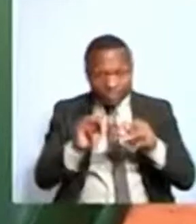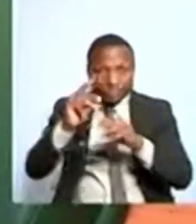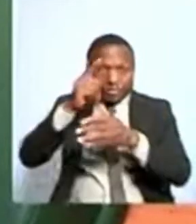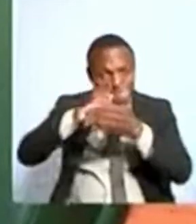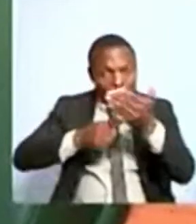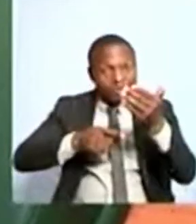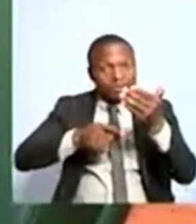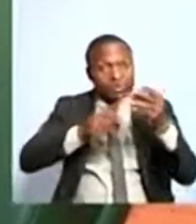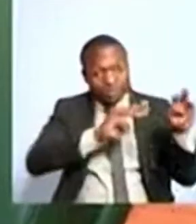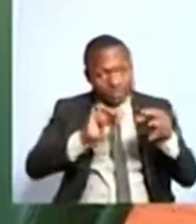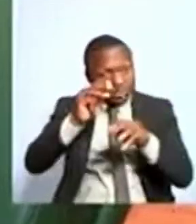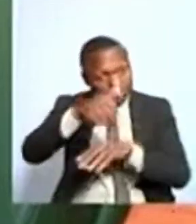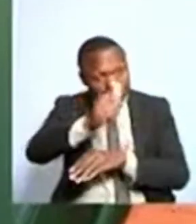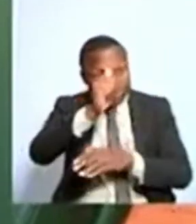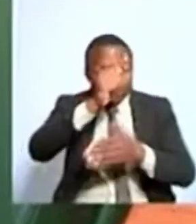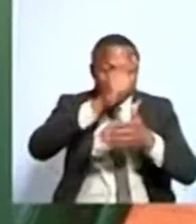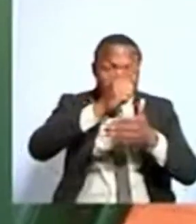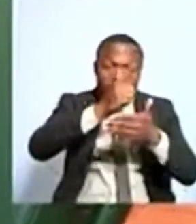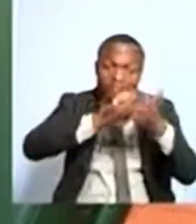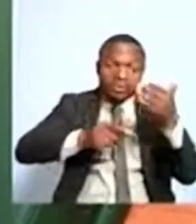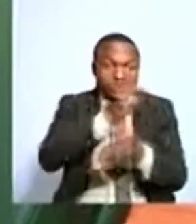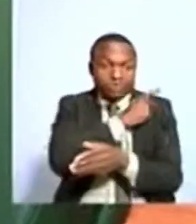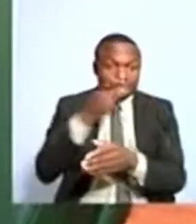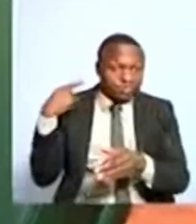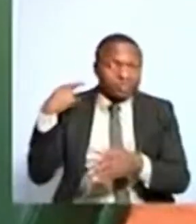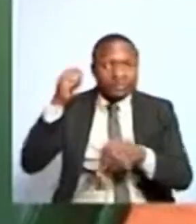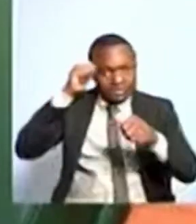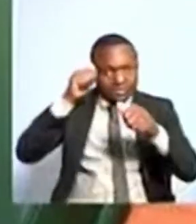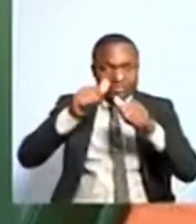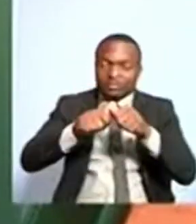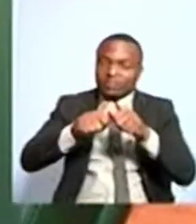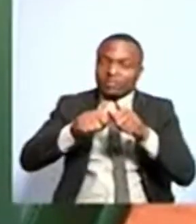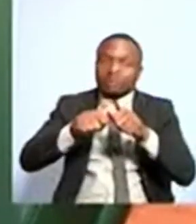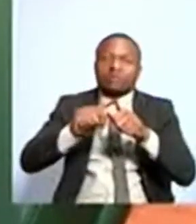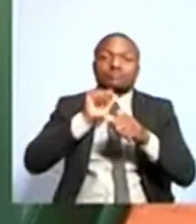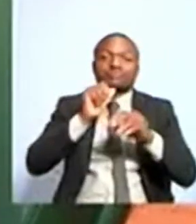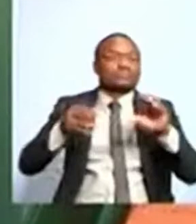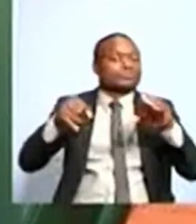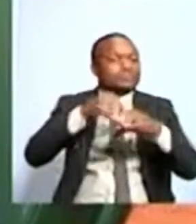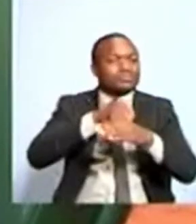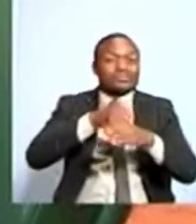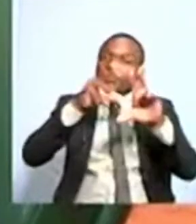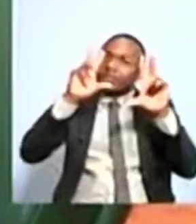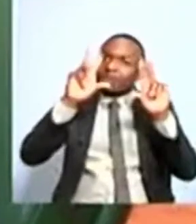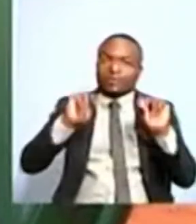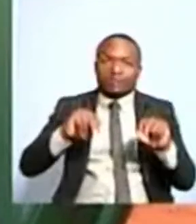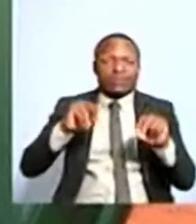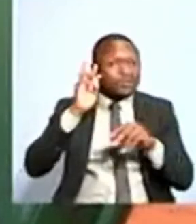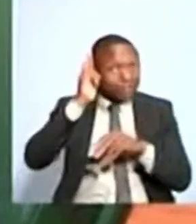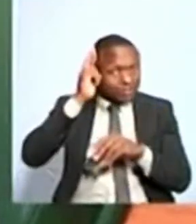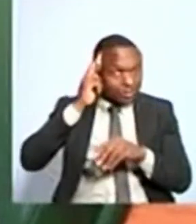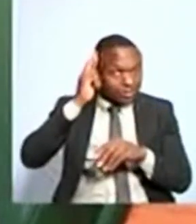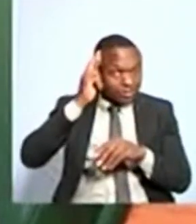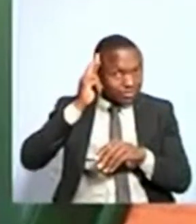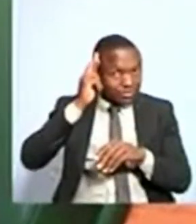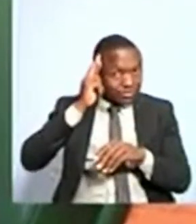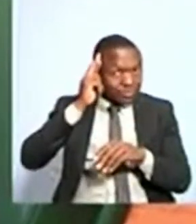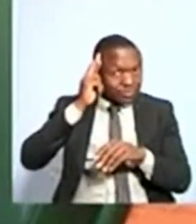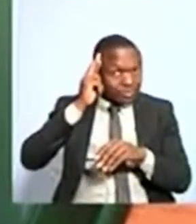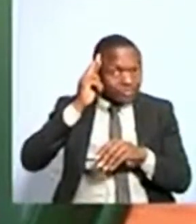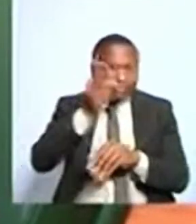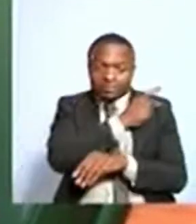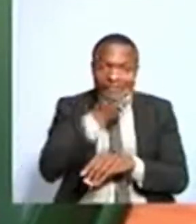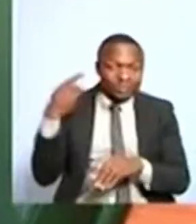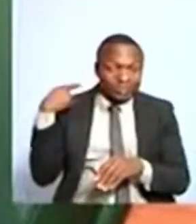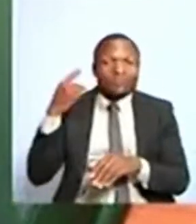moved yourself. Whatever this House agreed is non-involved, and there's no reason whatsoever in this House that